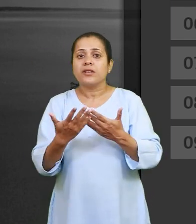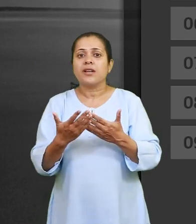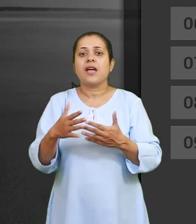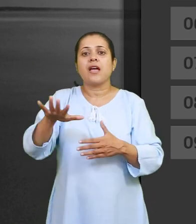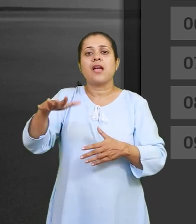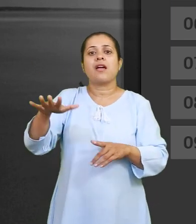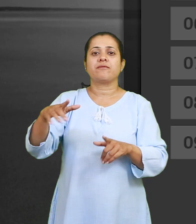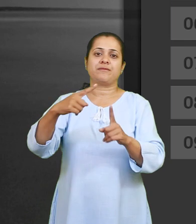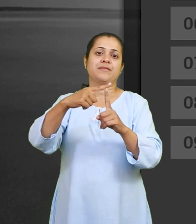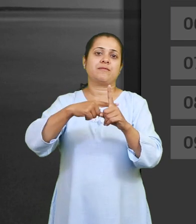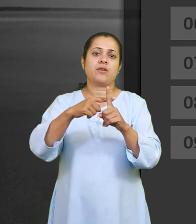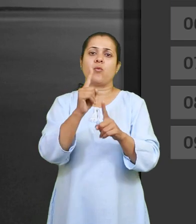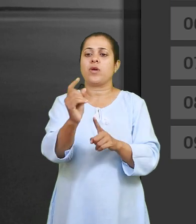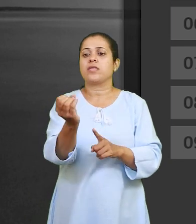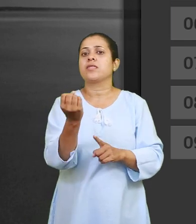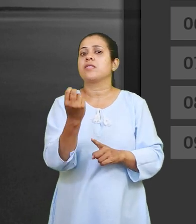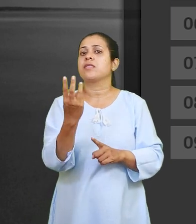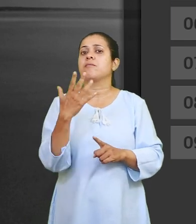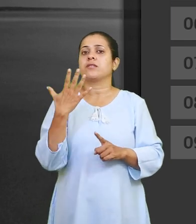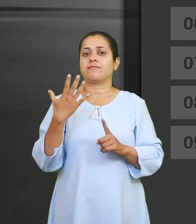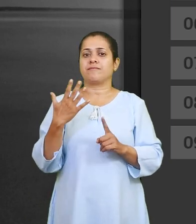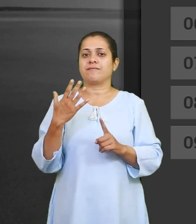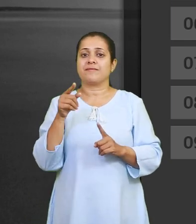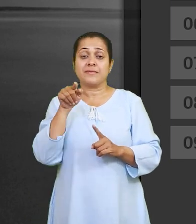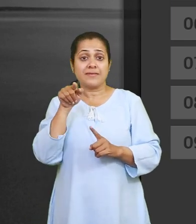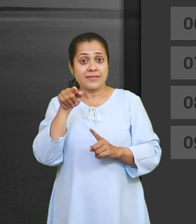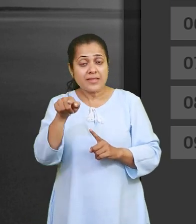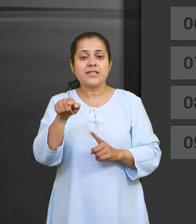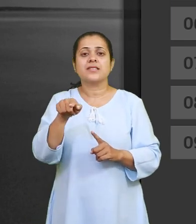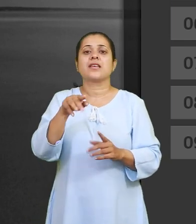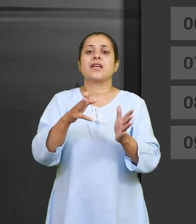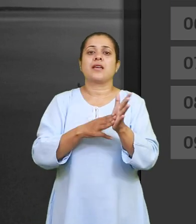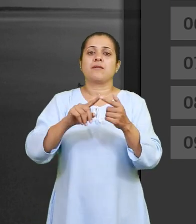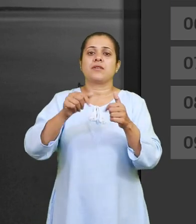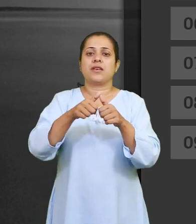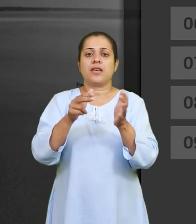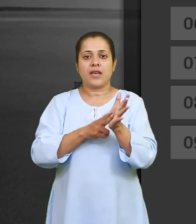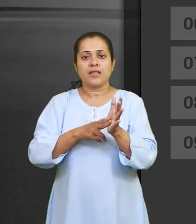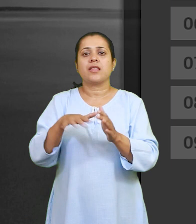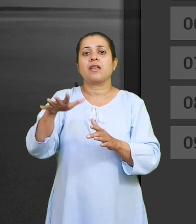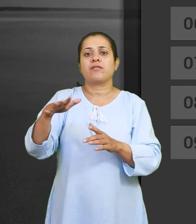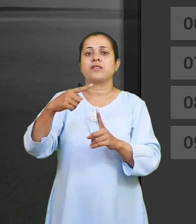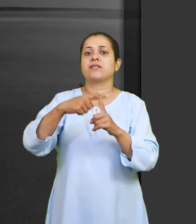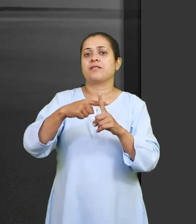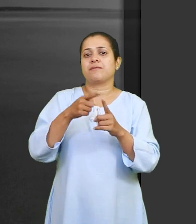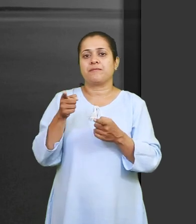which will be just one number. So that will be my mean average temperature.